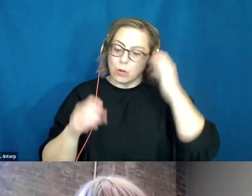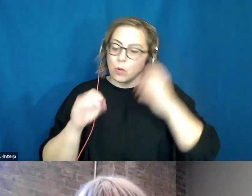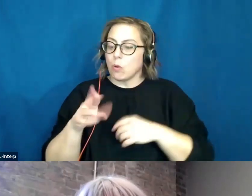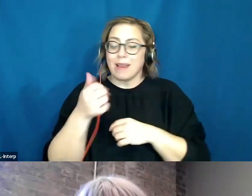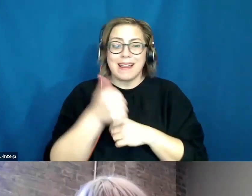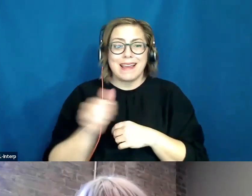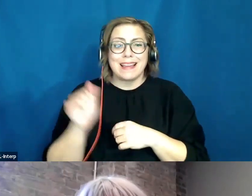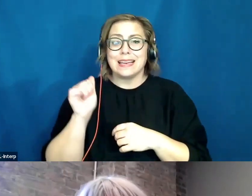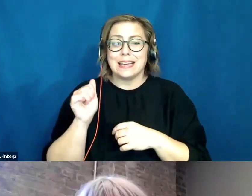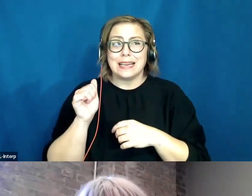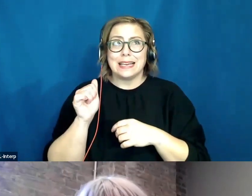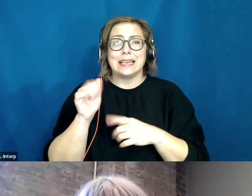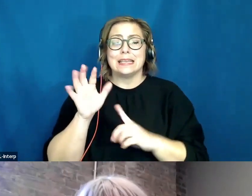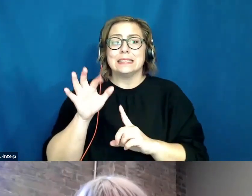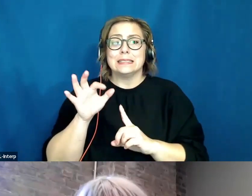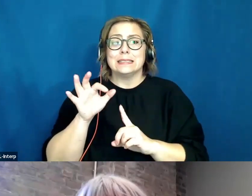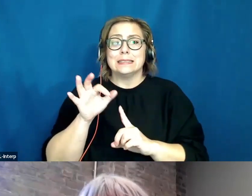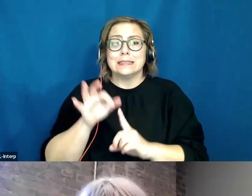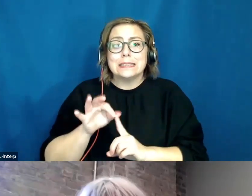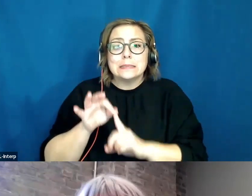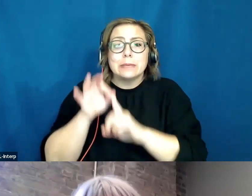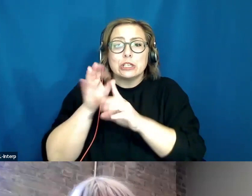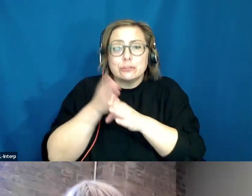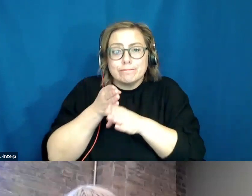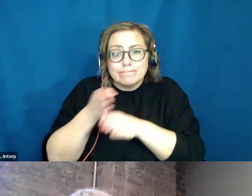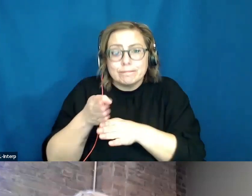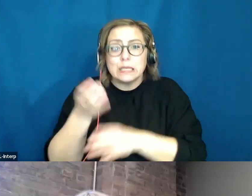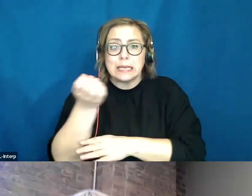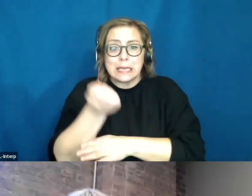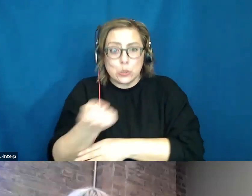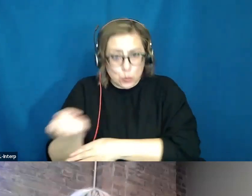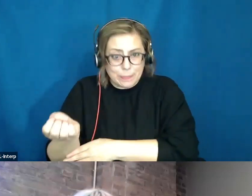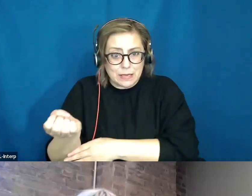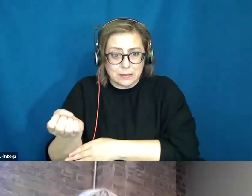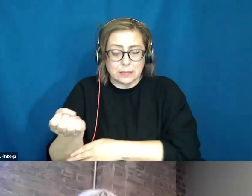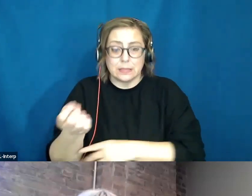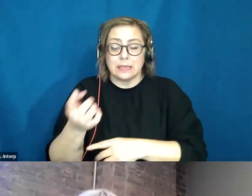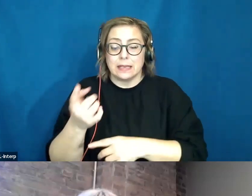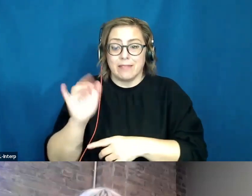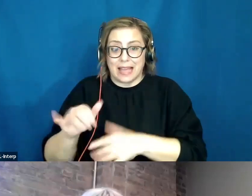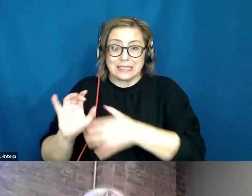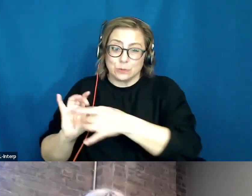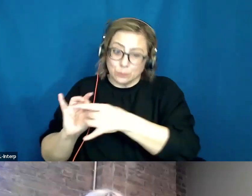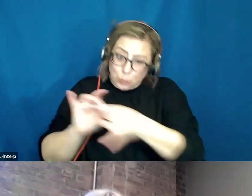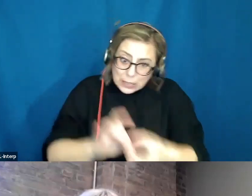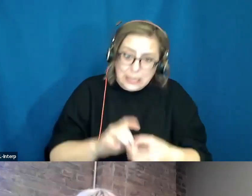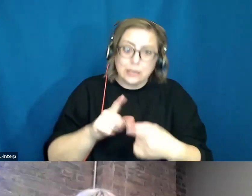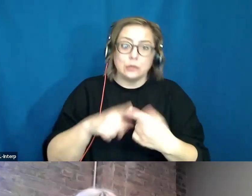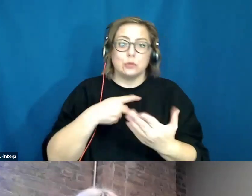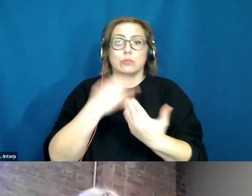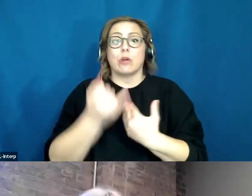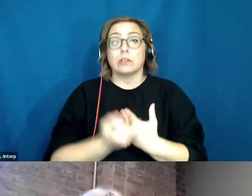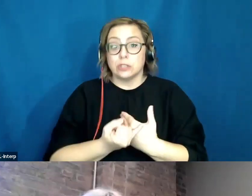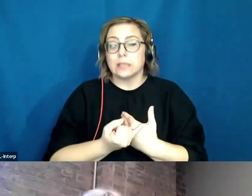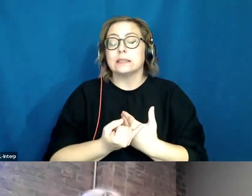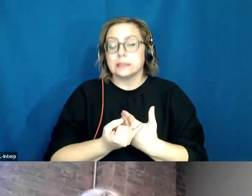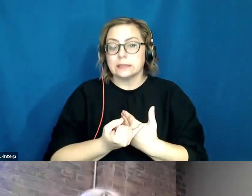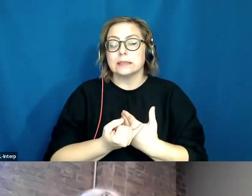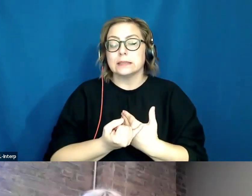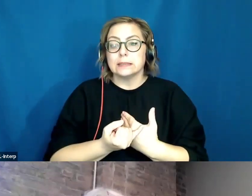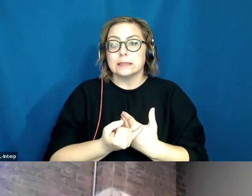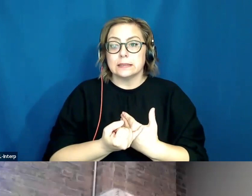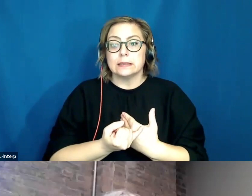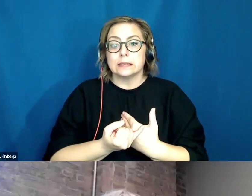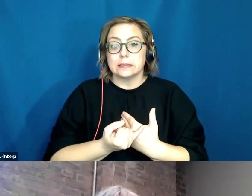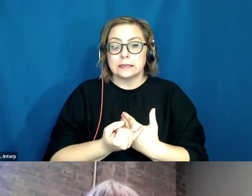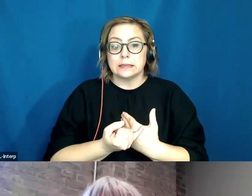like specialized equipment rental, when those are tied to your project of what you're doing and they are sort